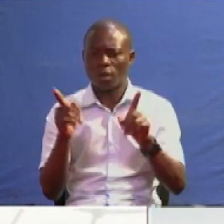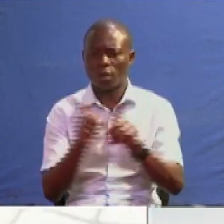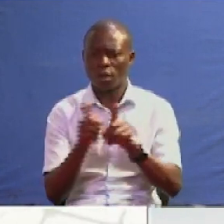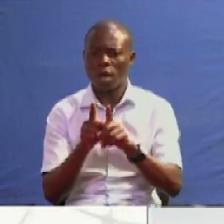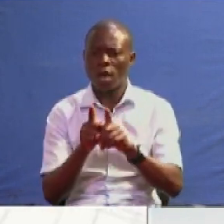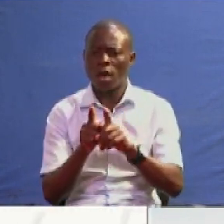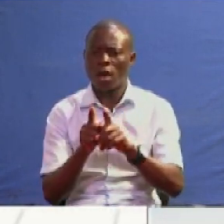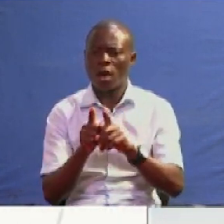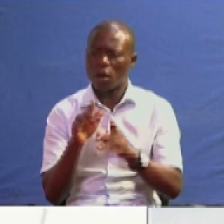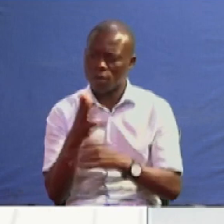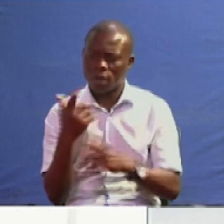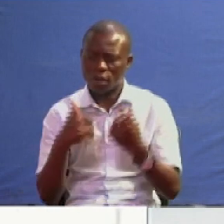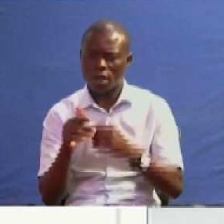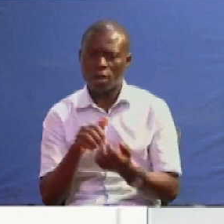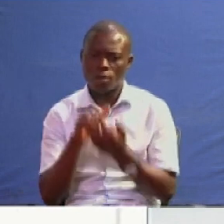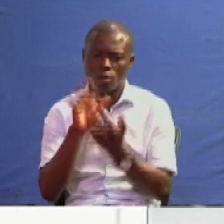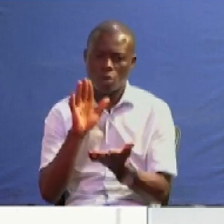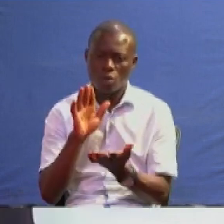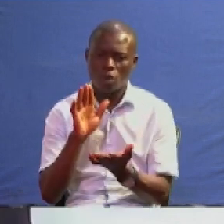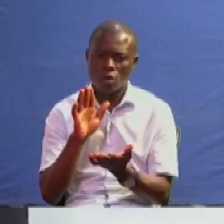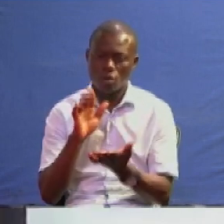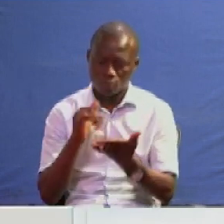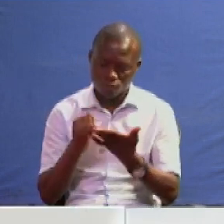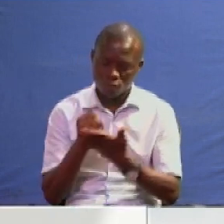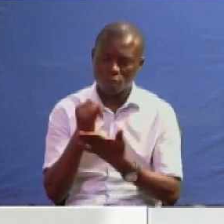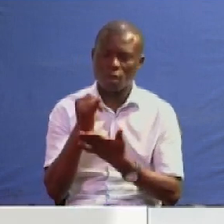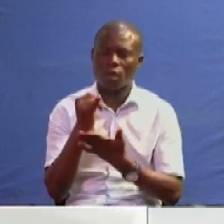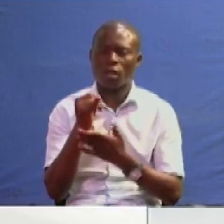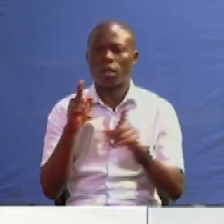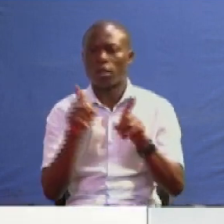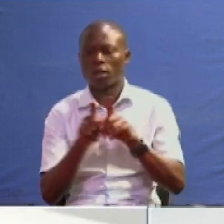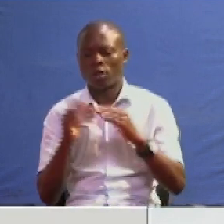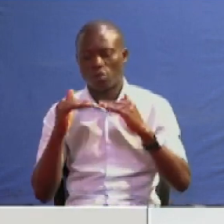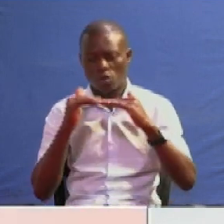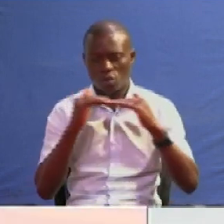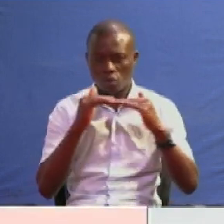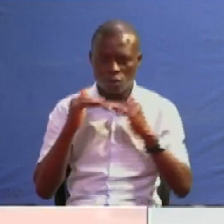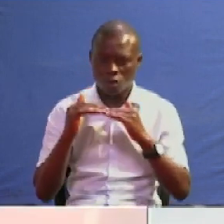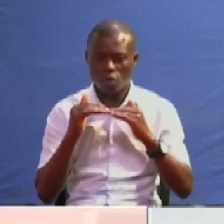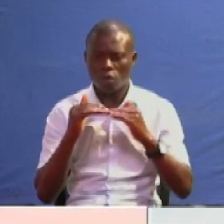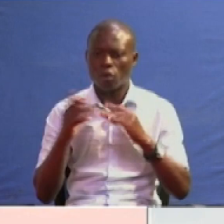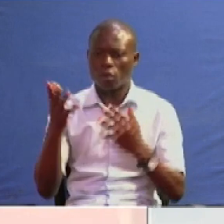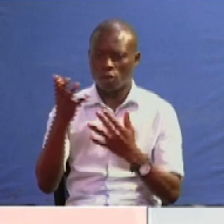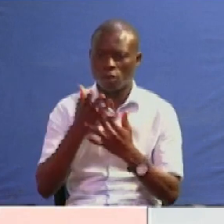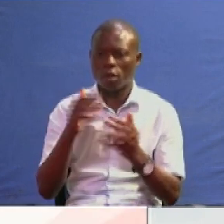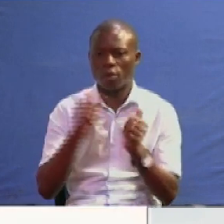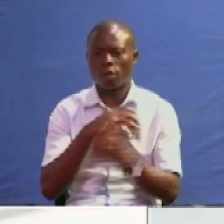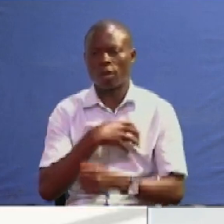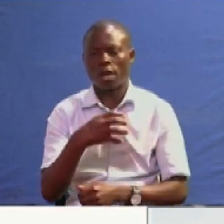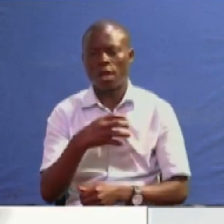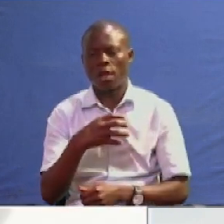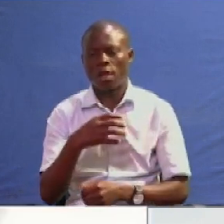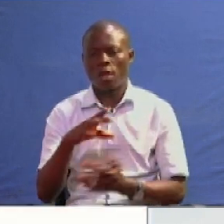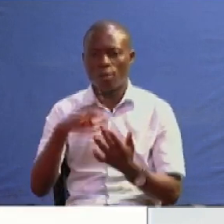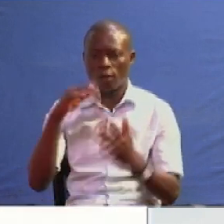fairer and more just and more equal, compassionate world,